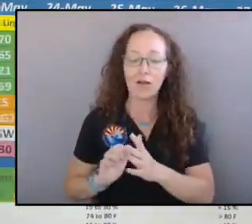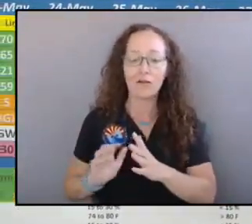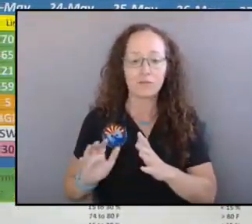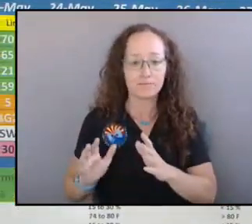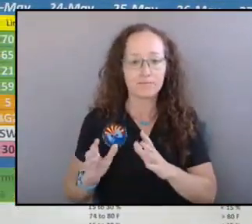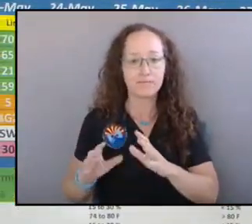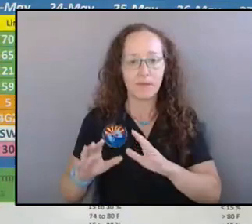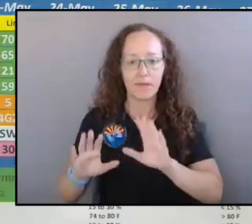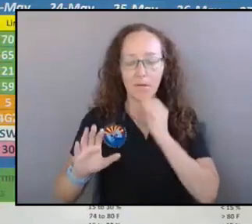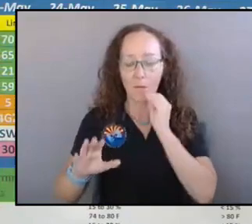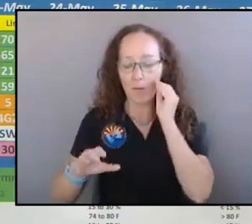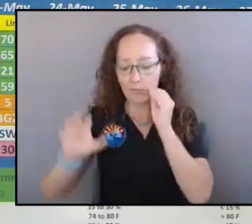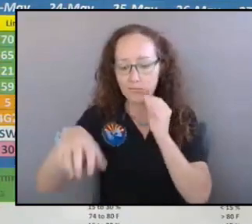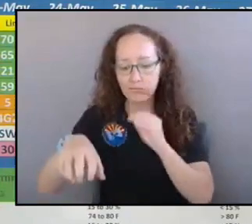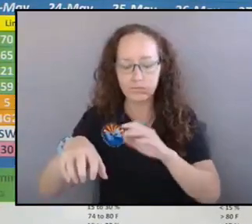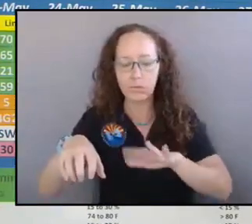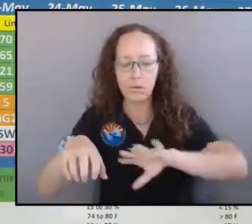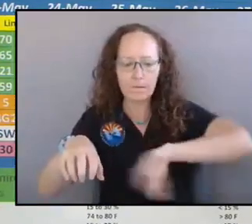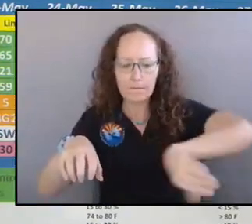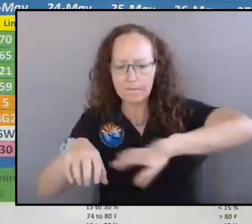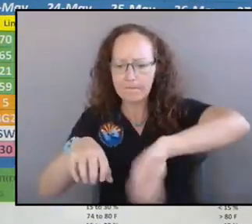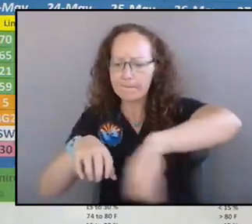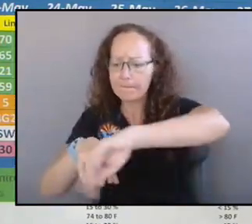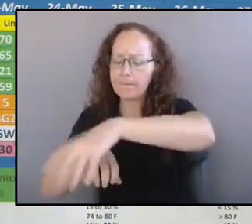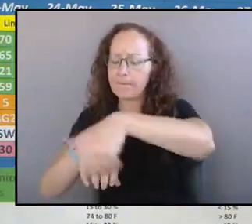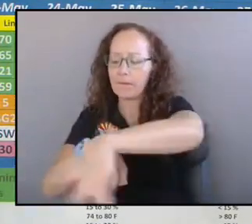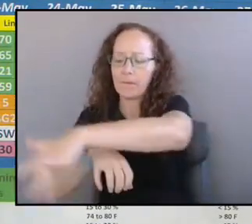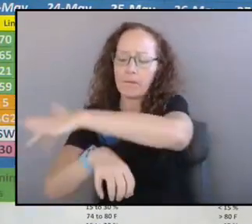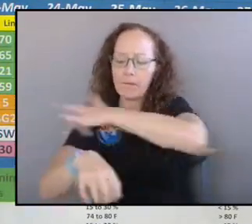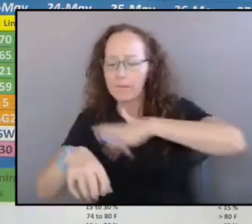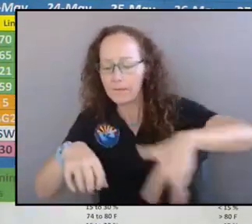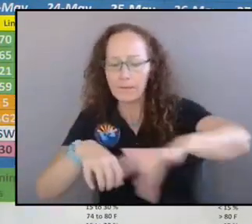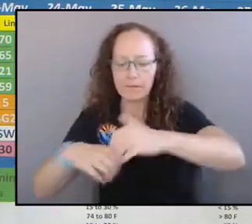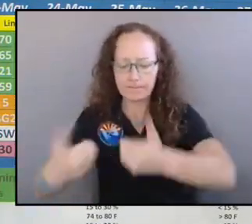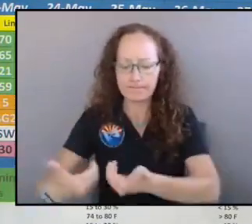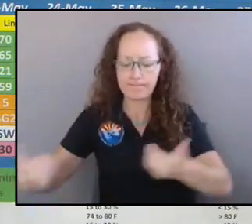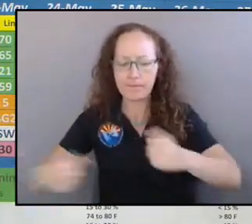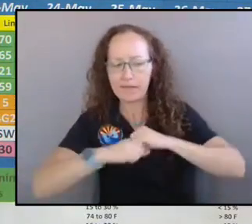space, at least 30 to 50 feet from their homes.